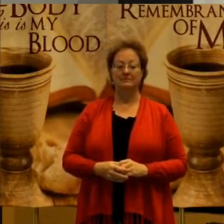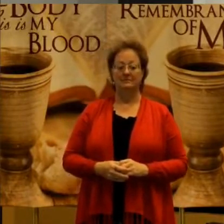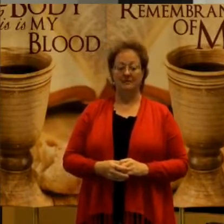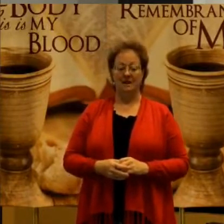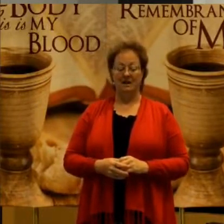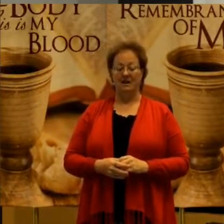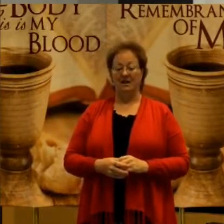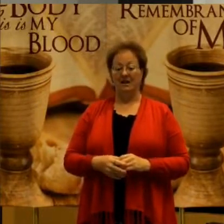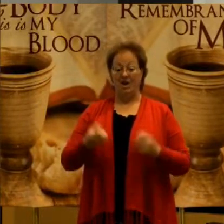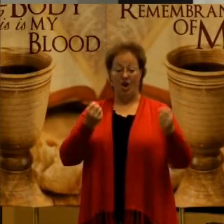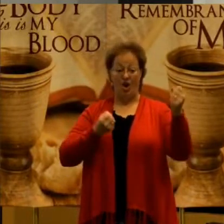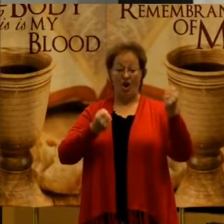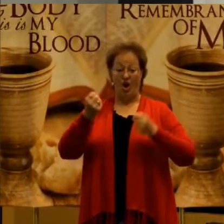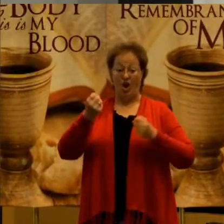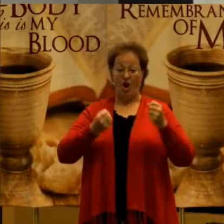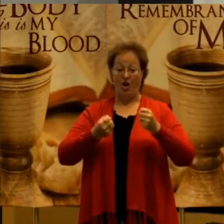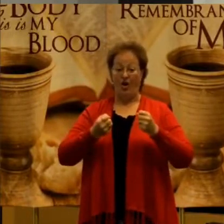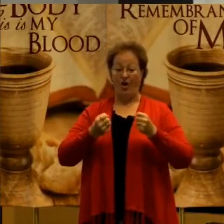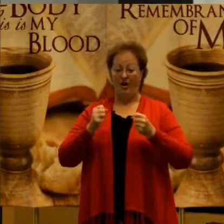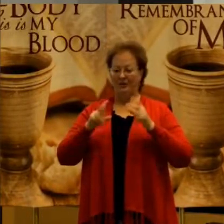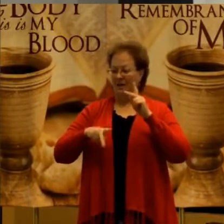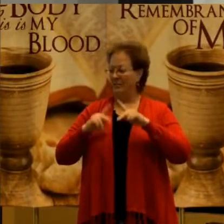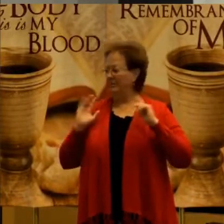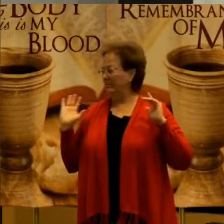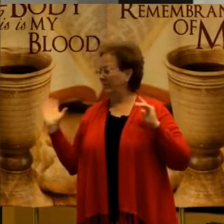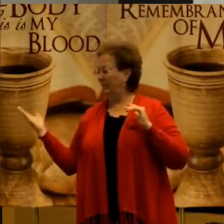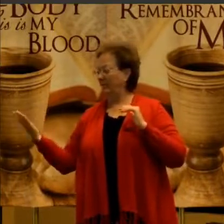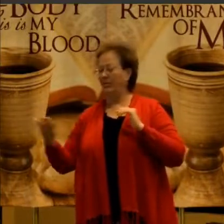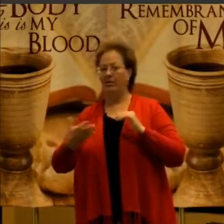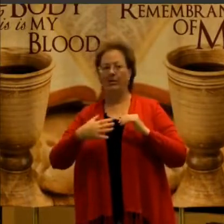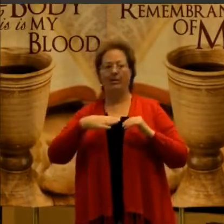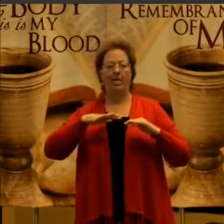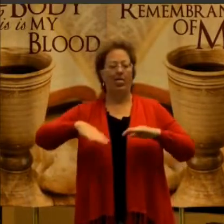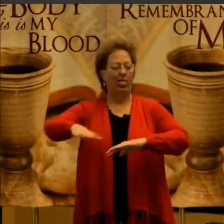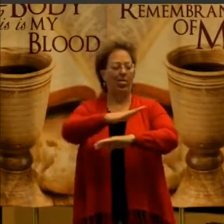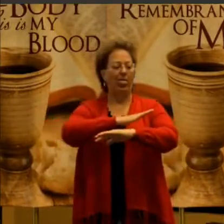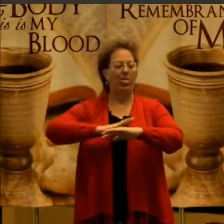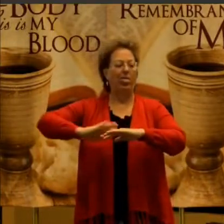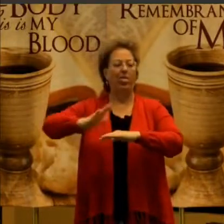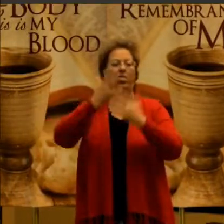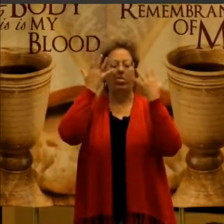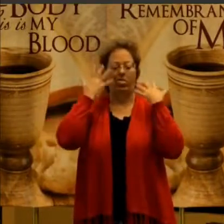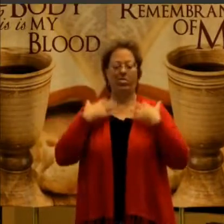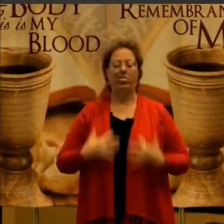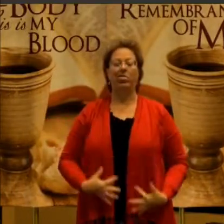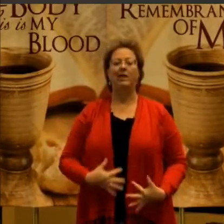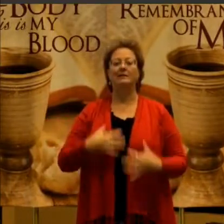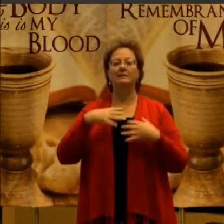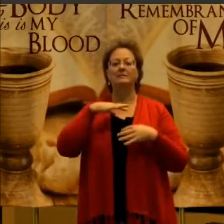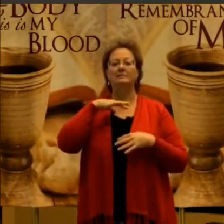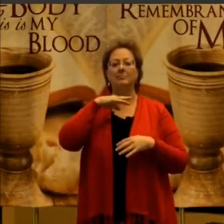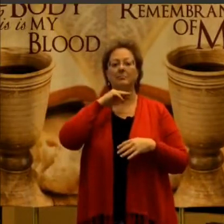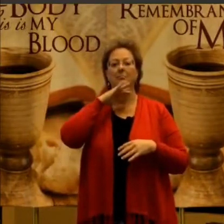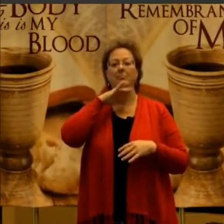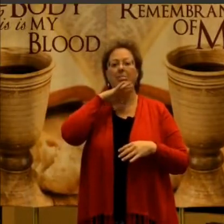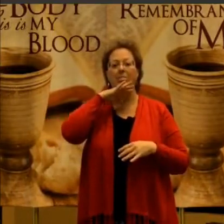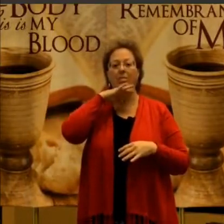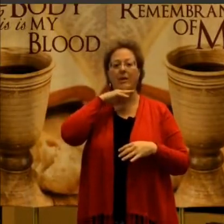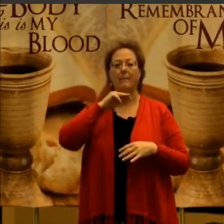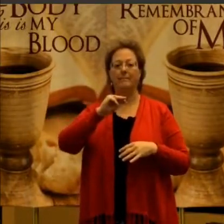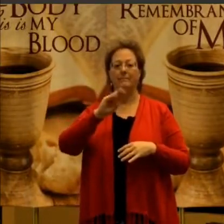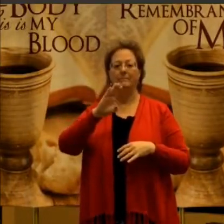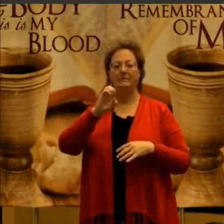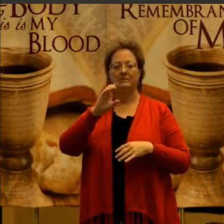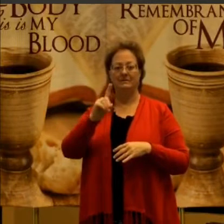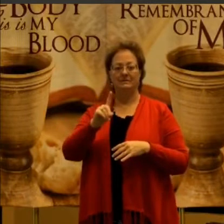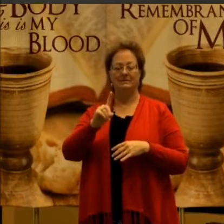vehicle and the villages were literally covered in mud, though. But the villagers didn't seem to mind. As we left waving, they